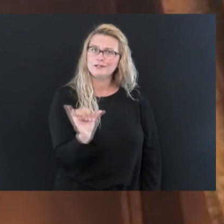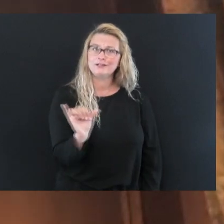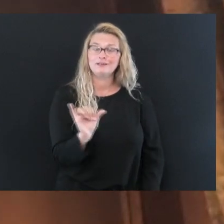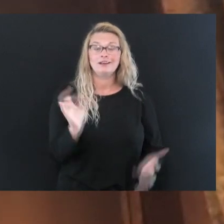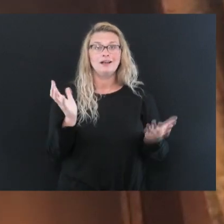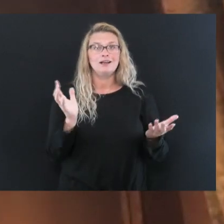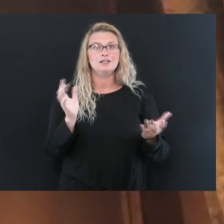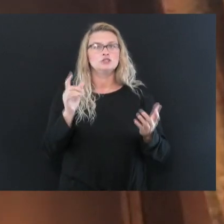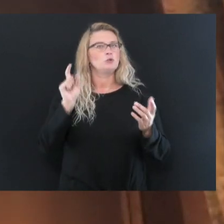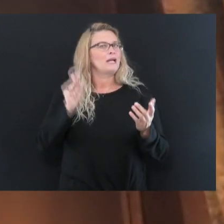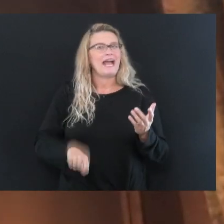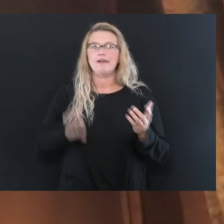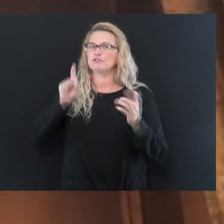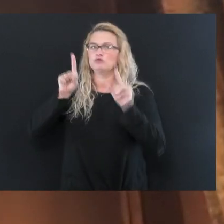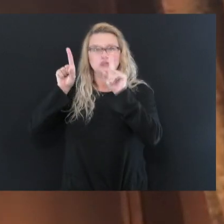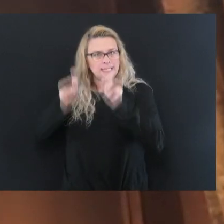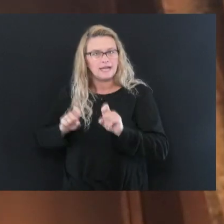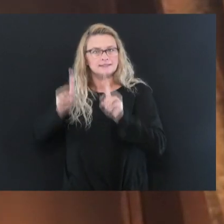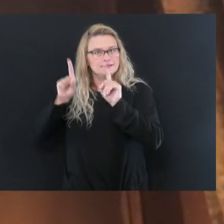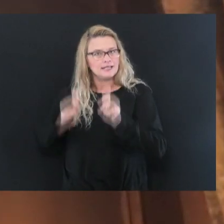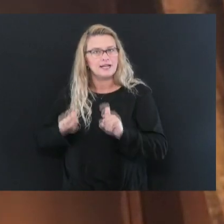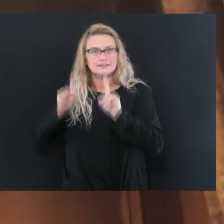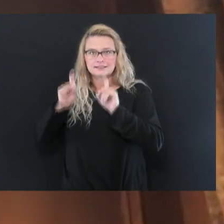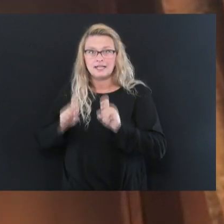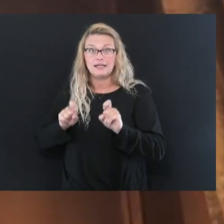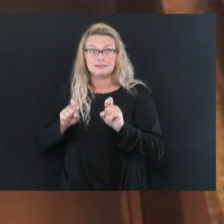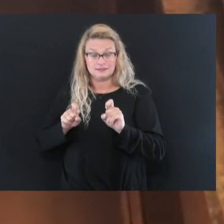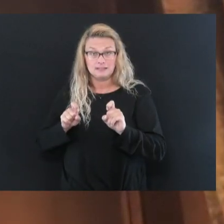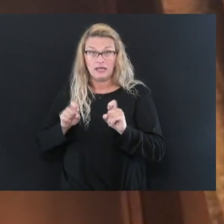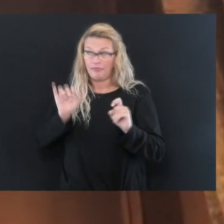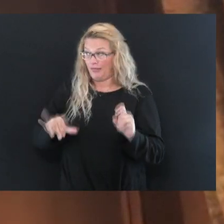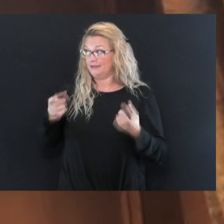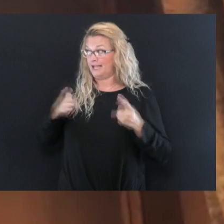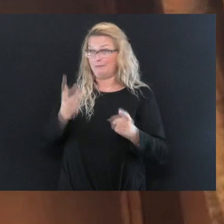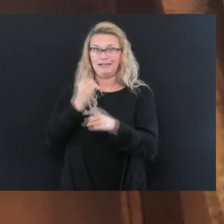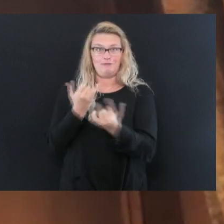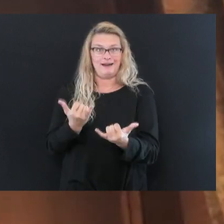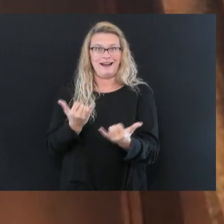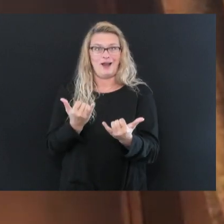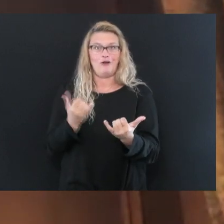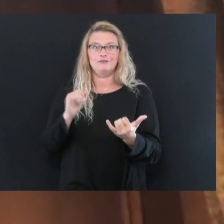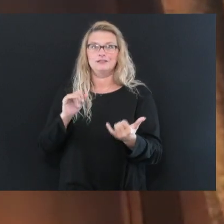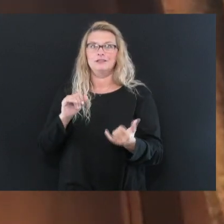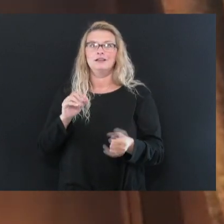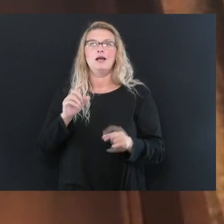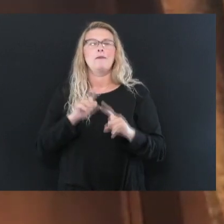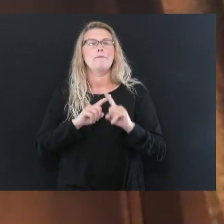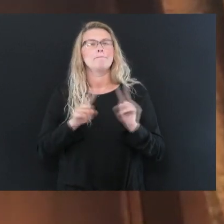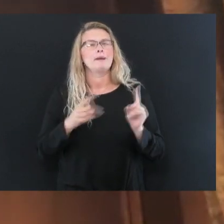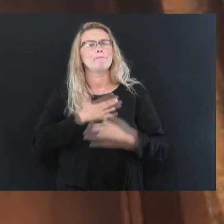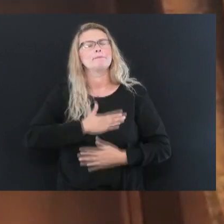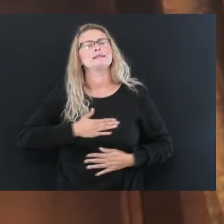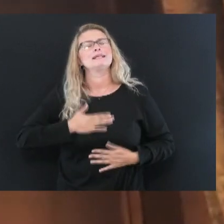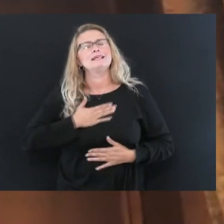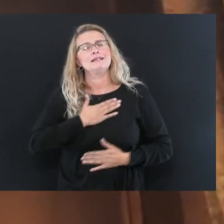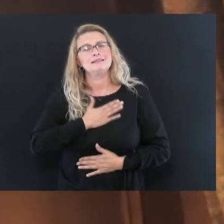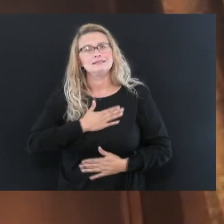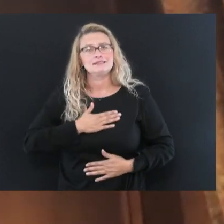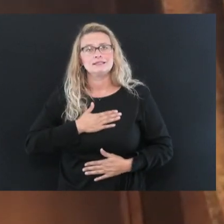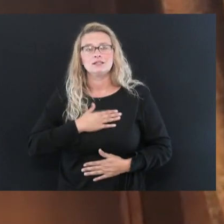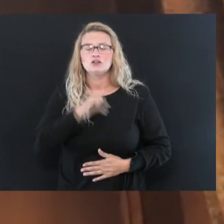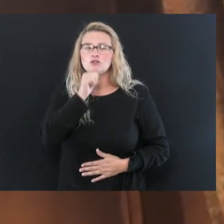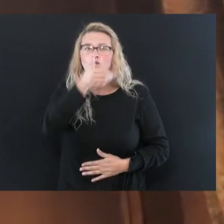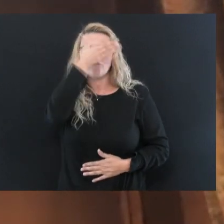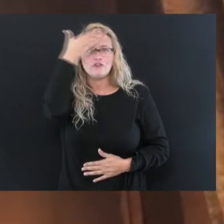that is we test extensively, which we're doing, which is great, identify those super spreaders. But please, please, please, West Virginia, don't